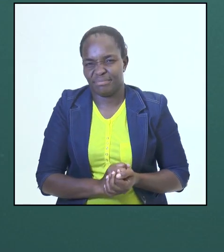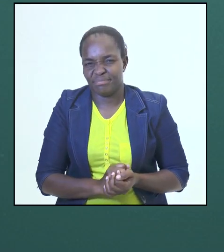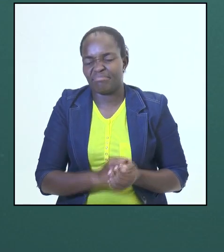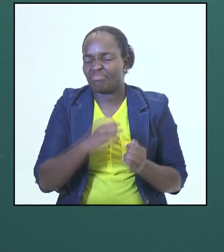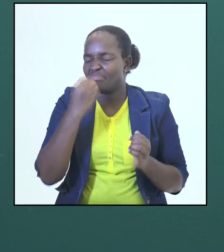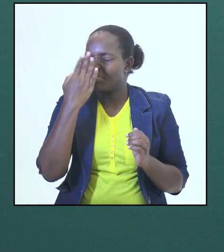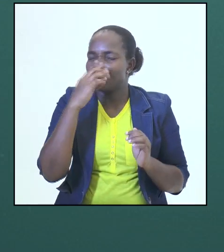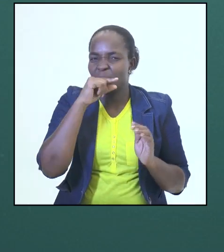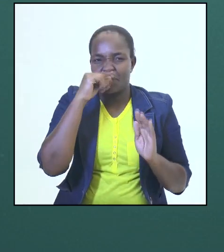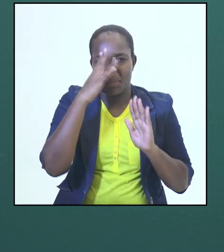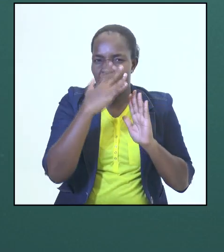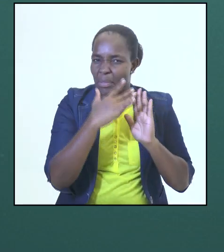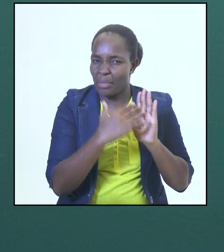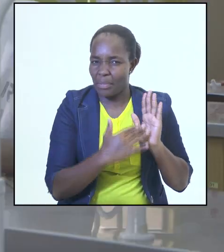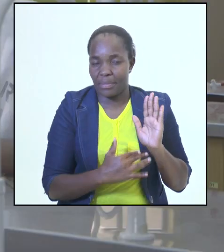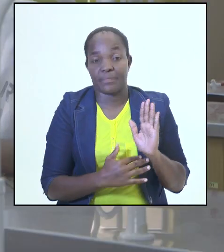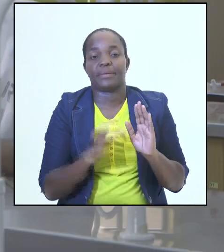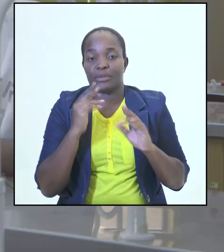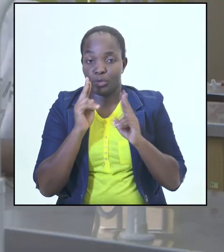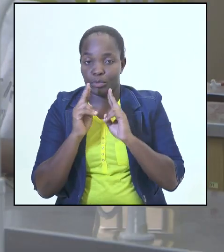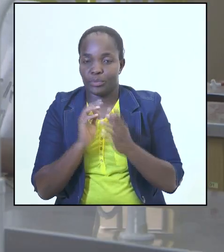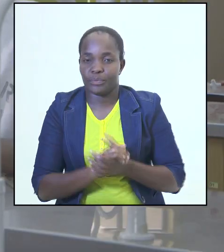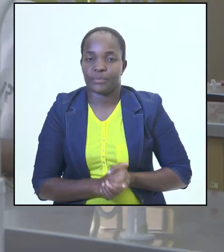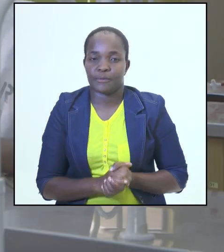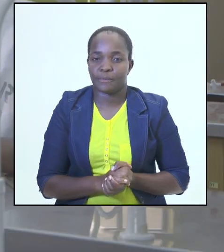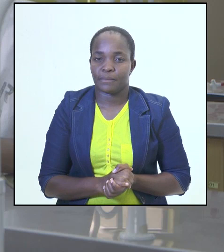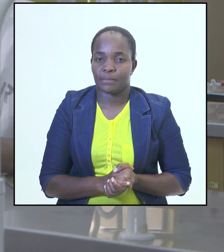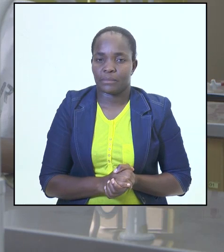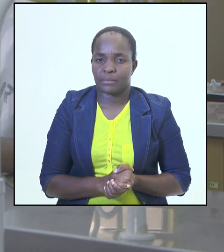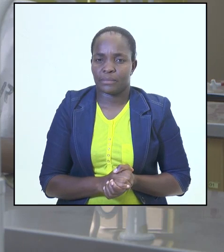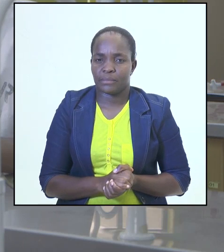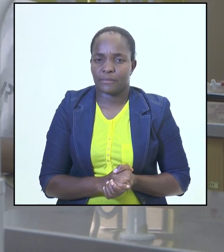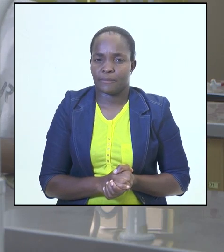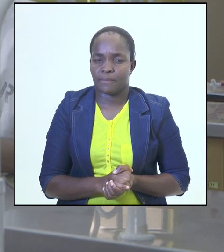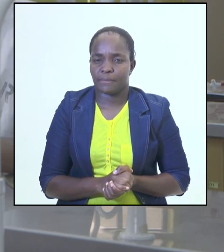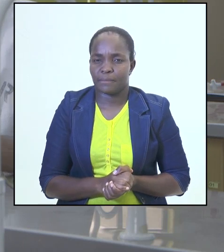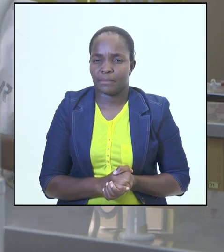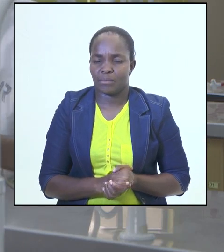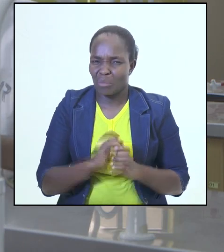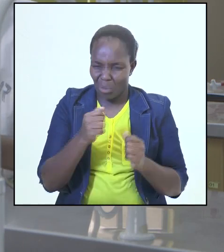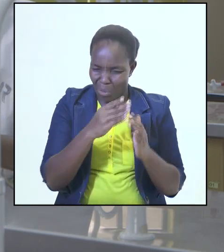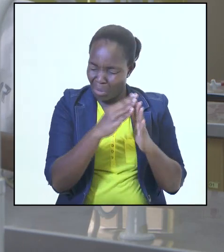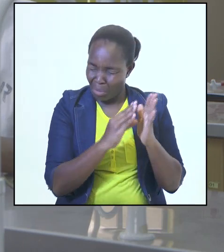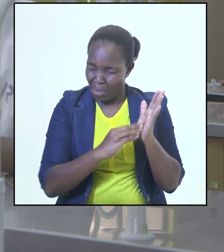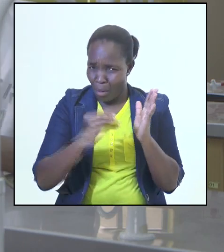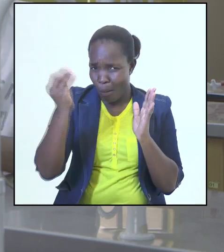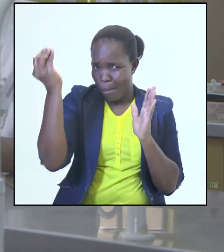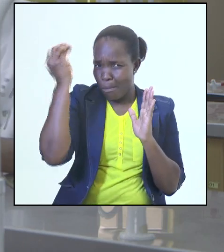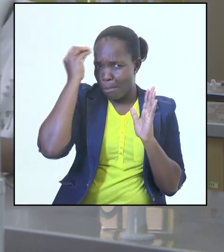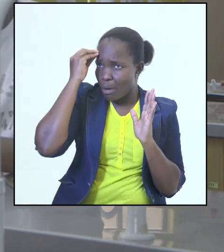an earful, so let's talk. Sure, ma'am. Do you really have to memorize all those